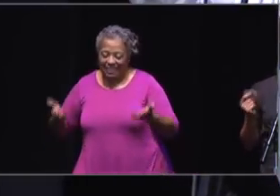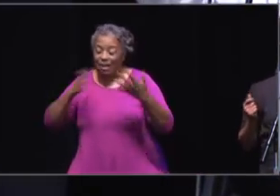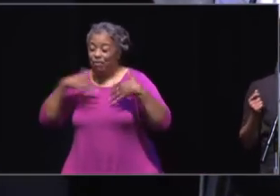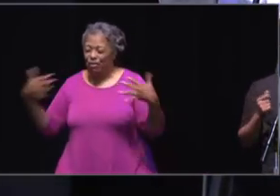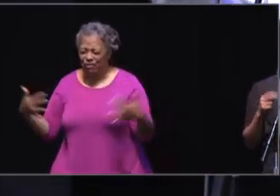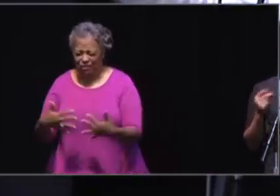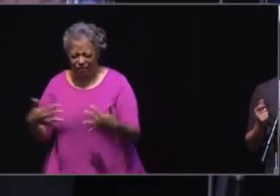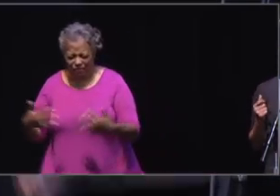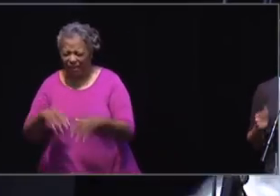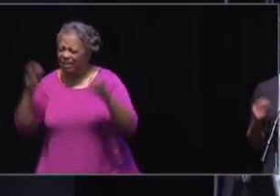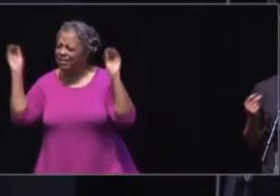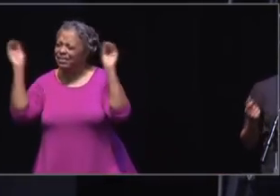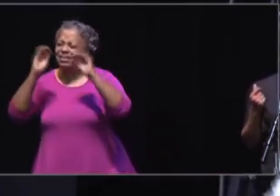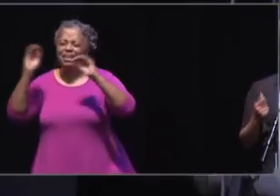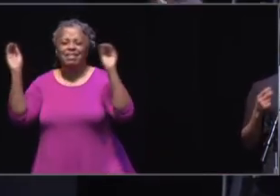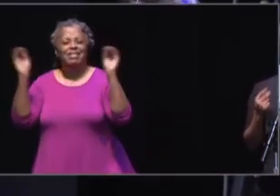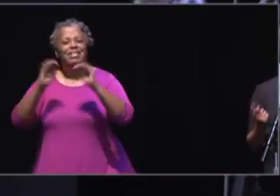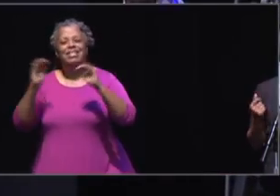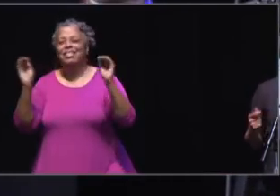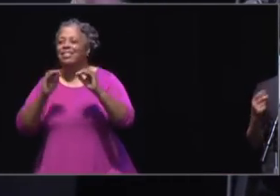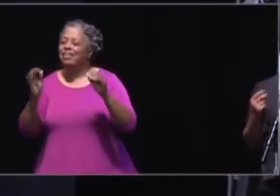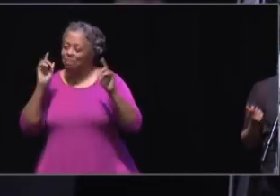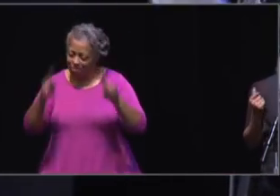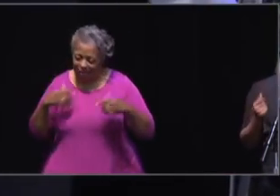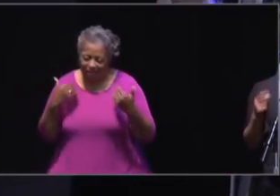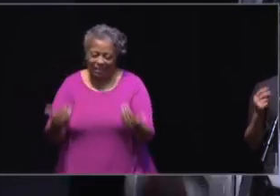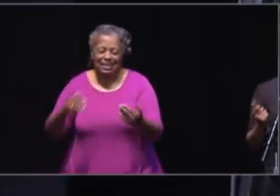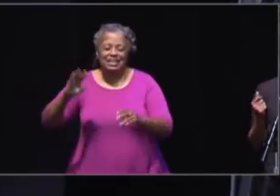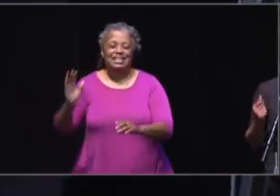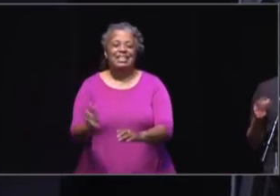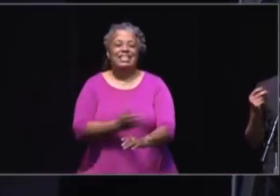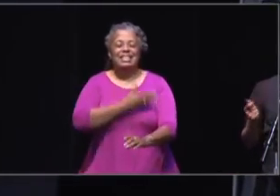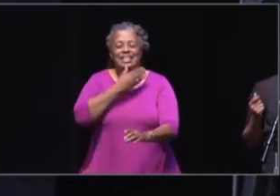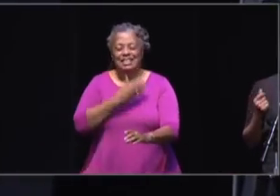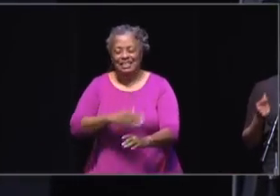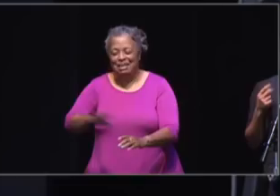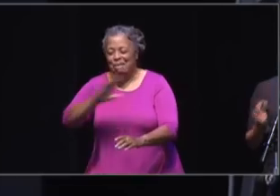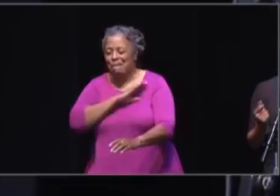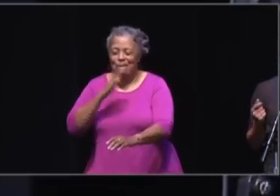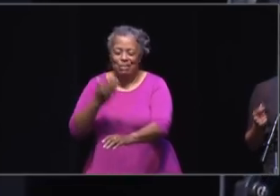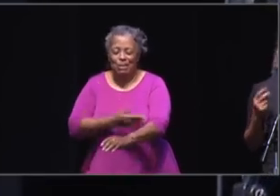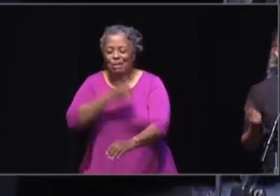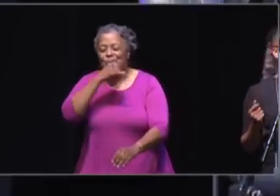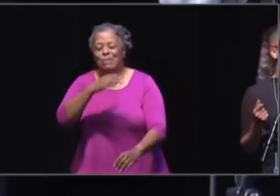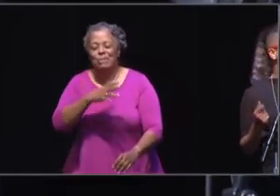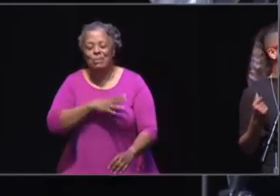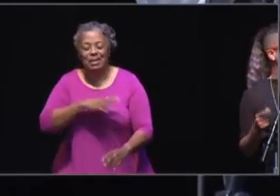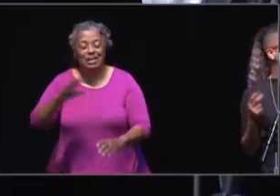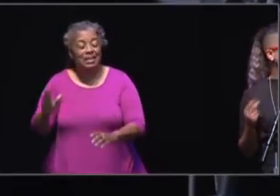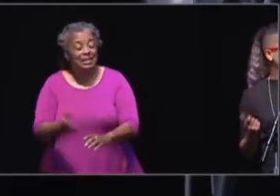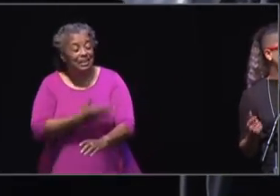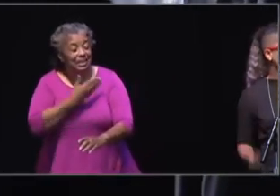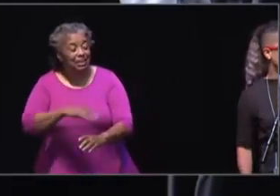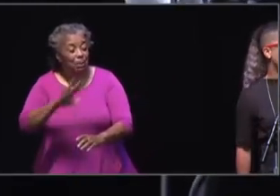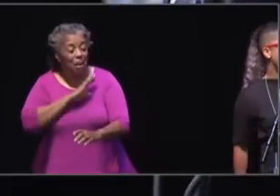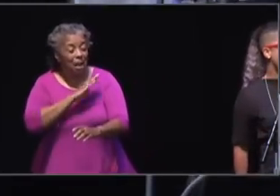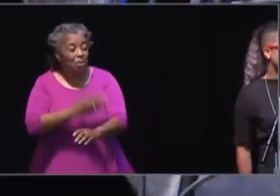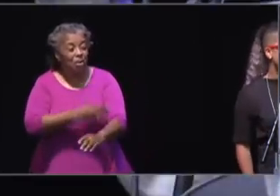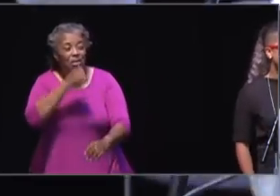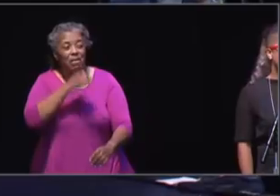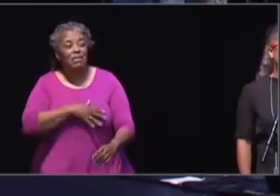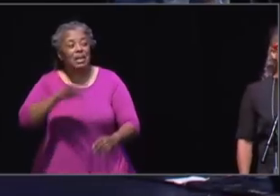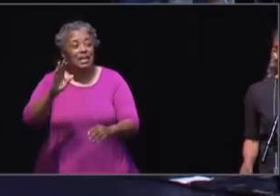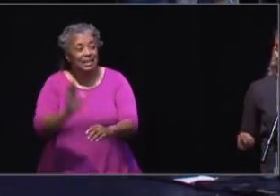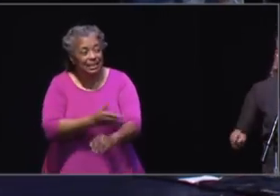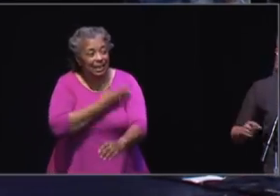be afraid. We're gonna repeat. Let us sing to the power of the sing. To the